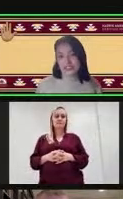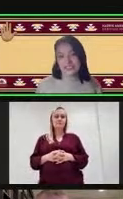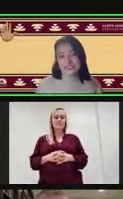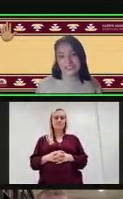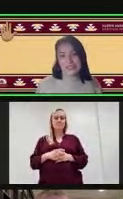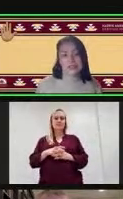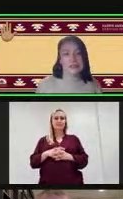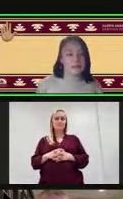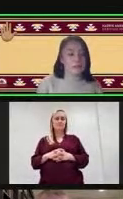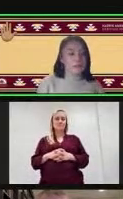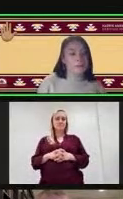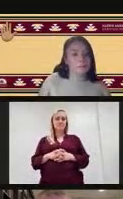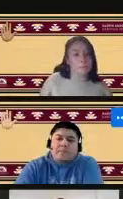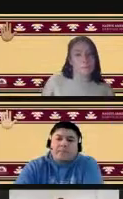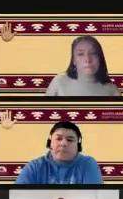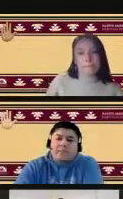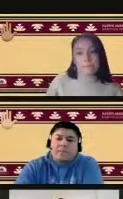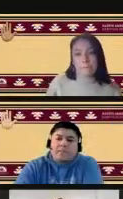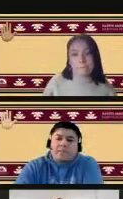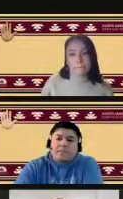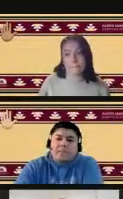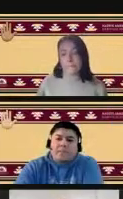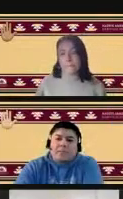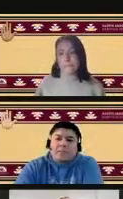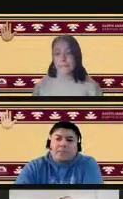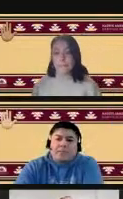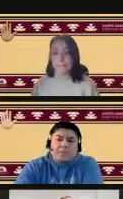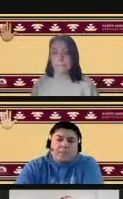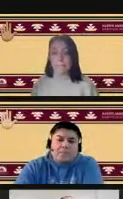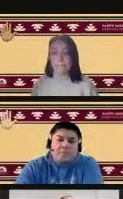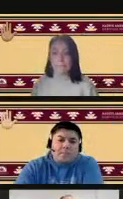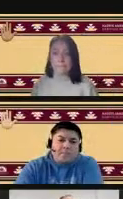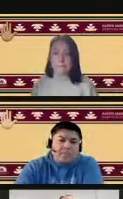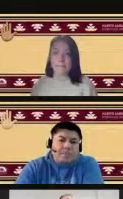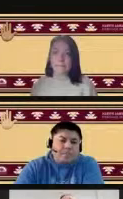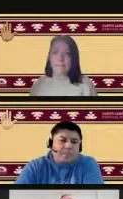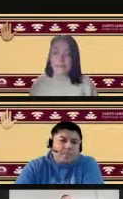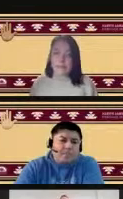alone. My comment on that.